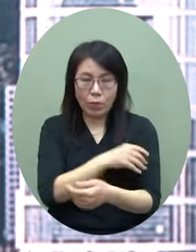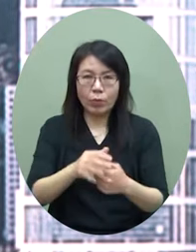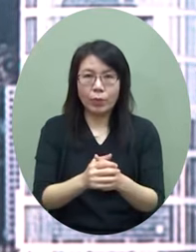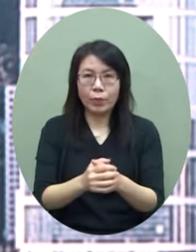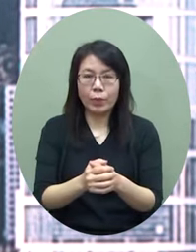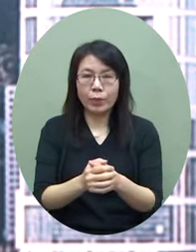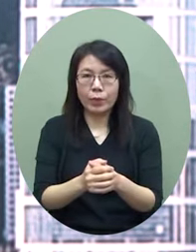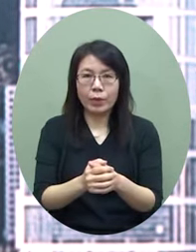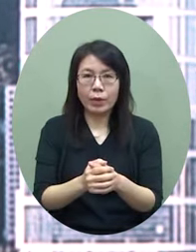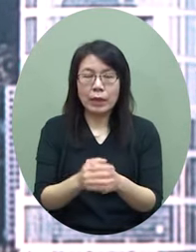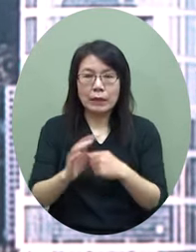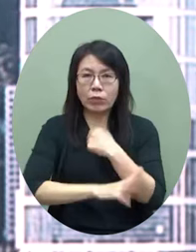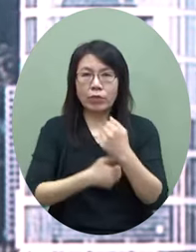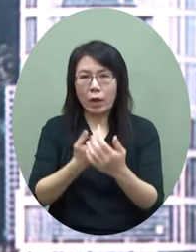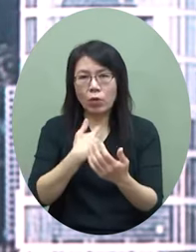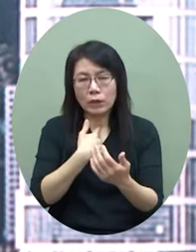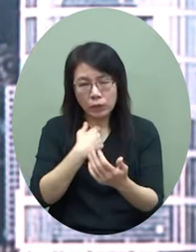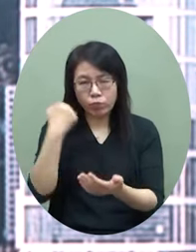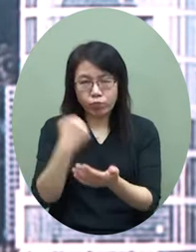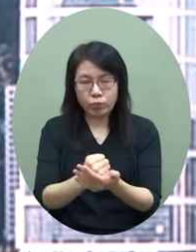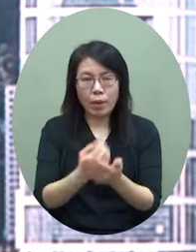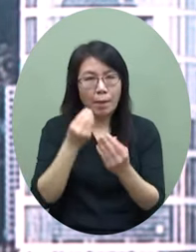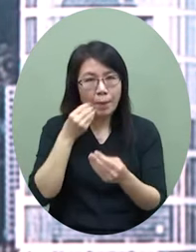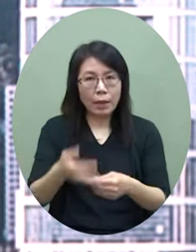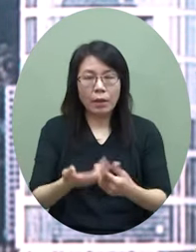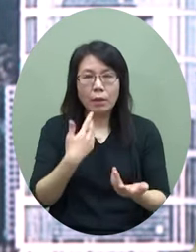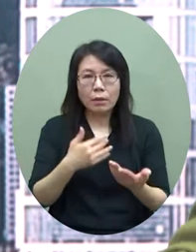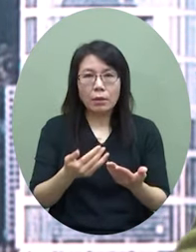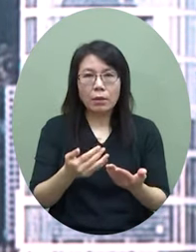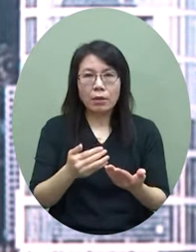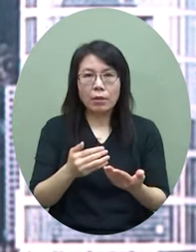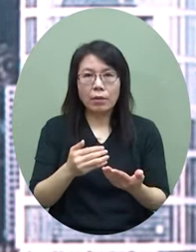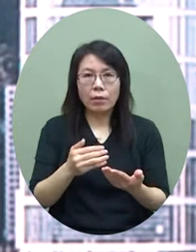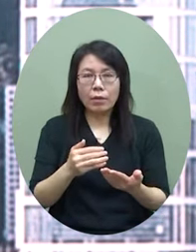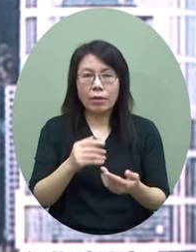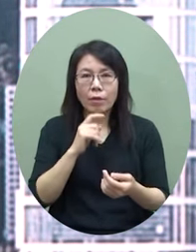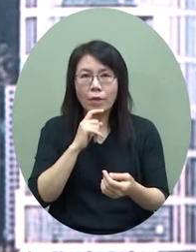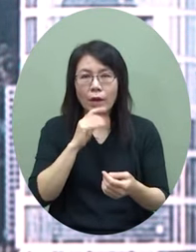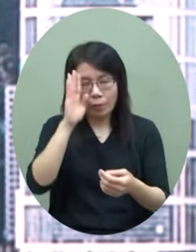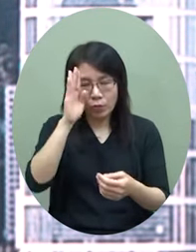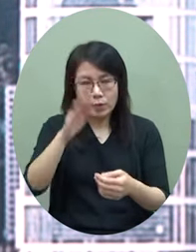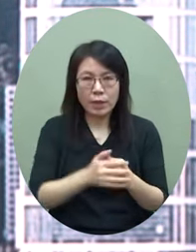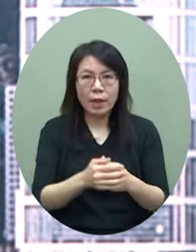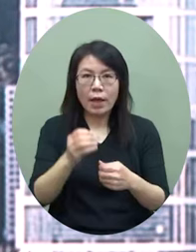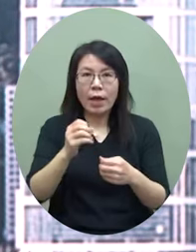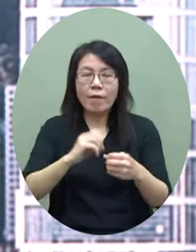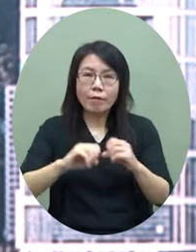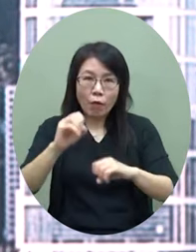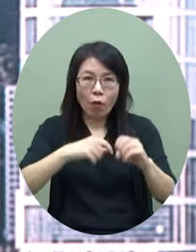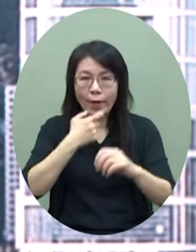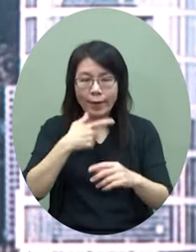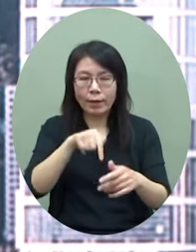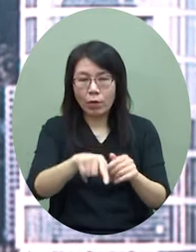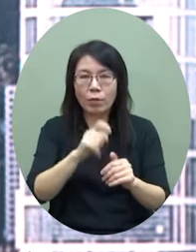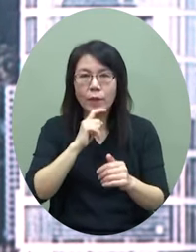the supply has been delayedand the third is the AstraZenecawhich has always beena later